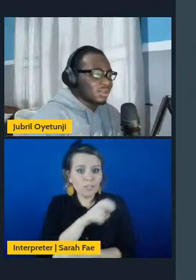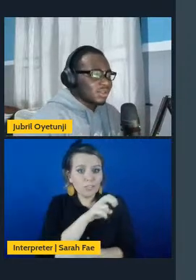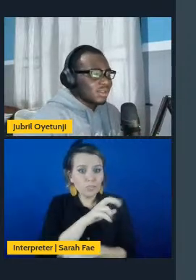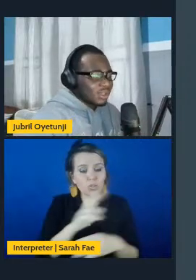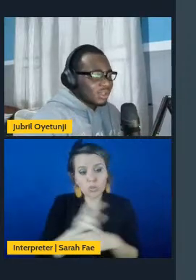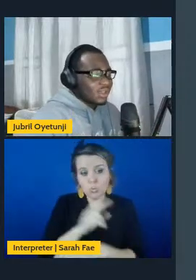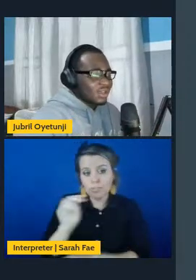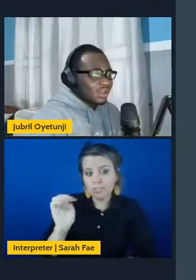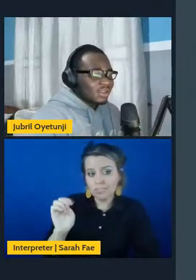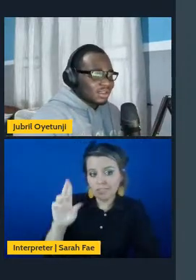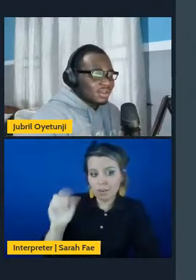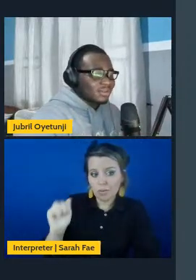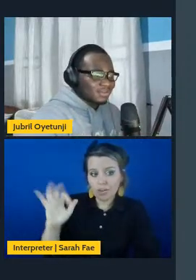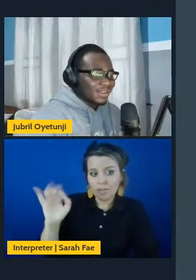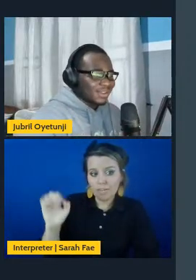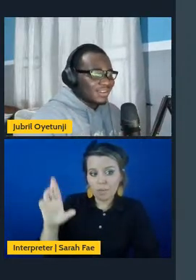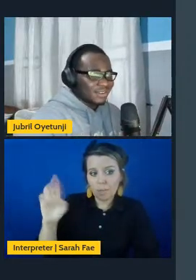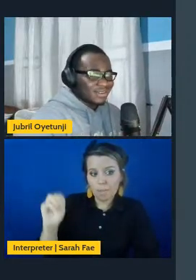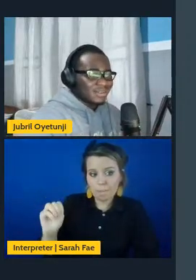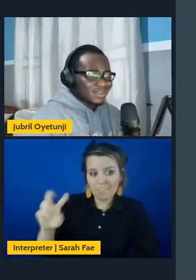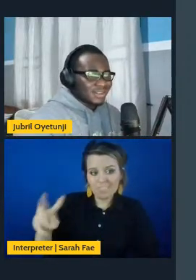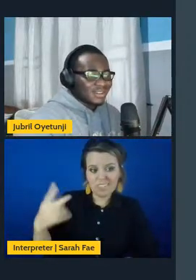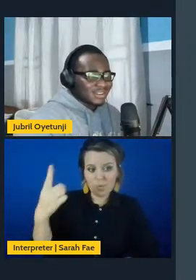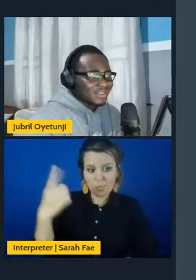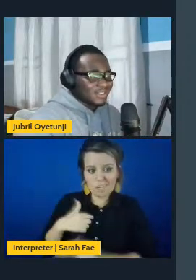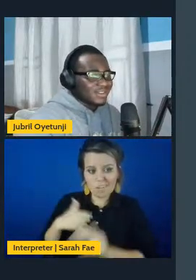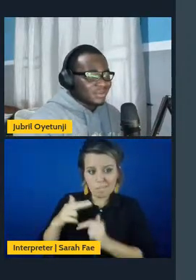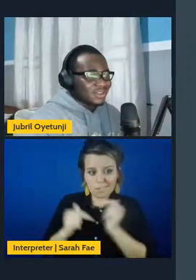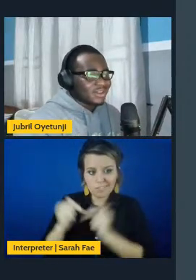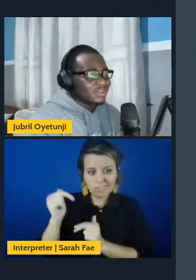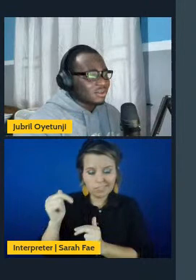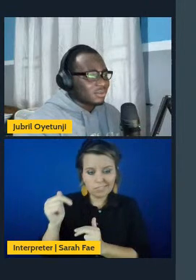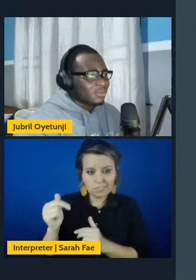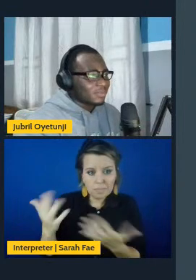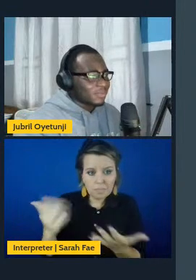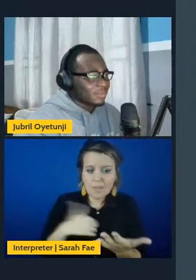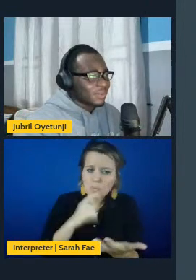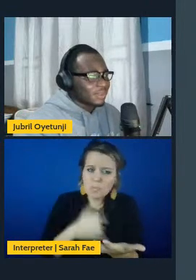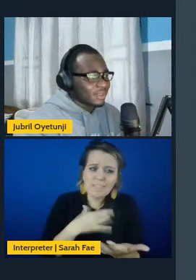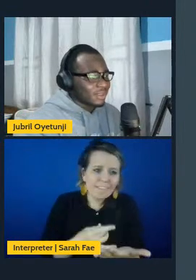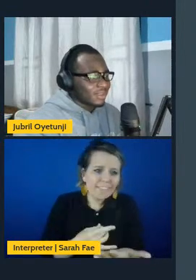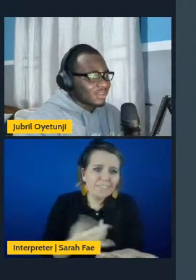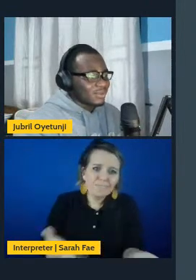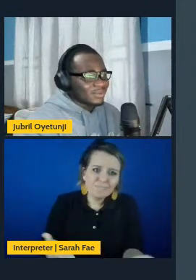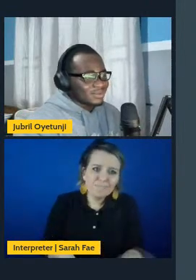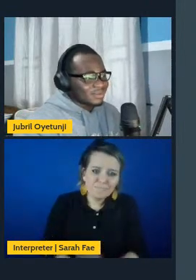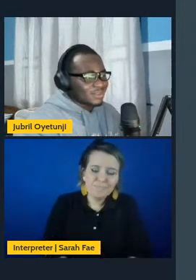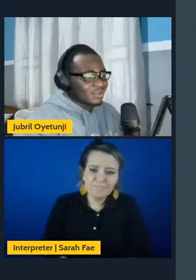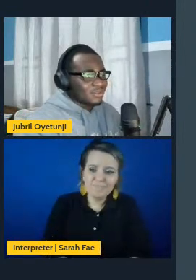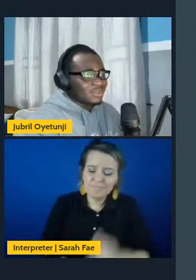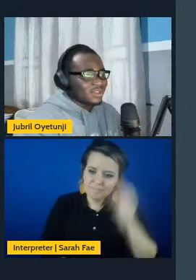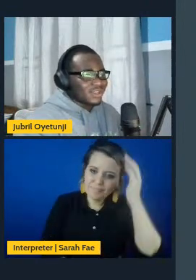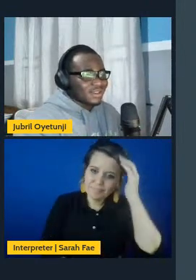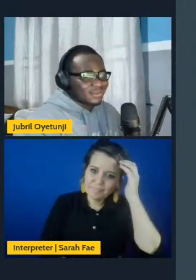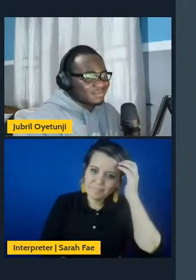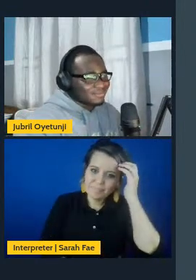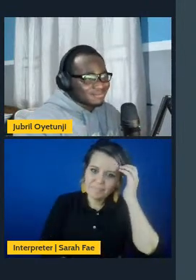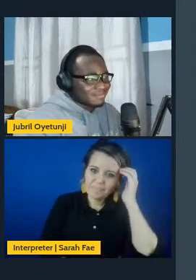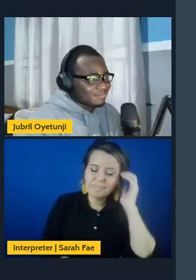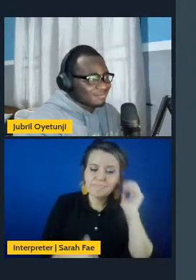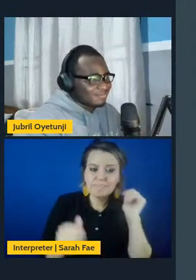So yeah, needless to say, I really like Terraform. So Terraform